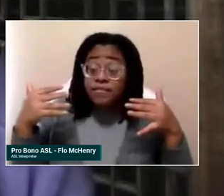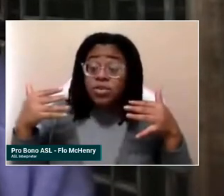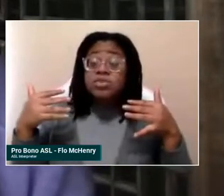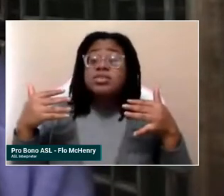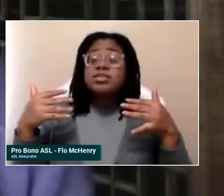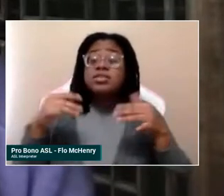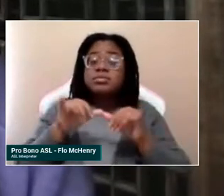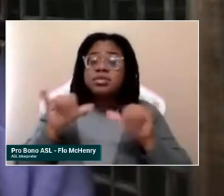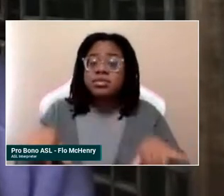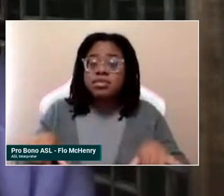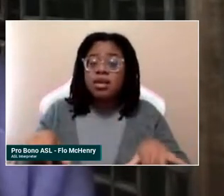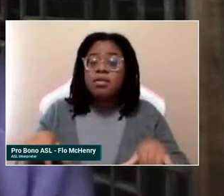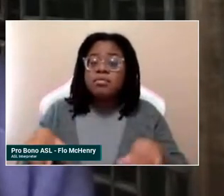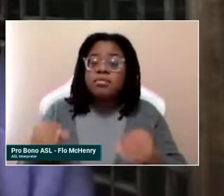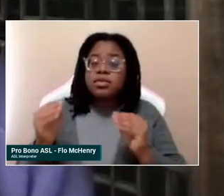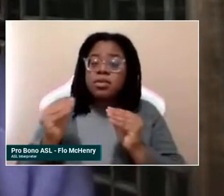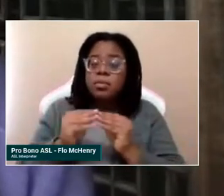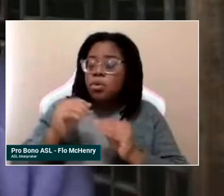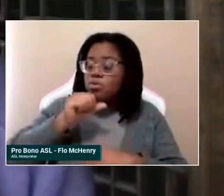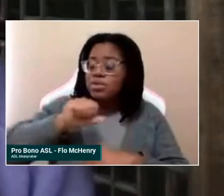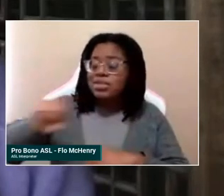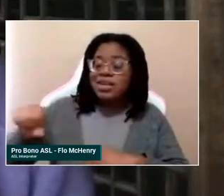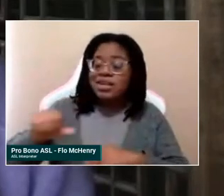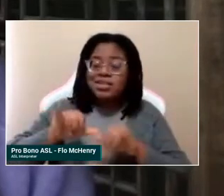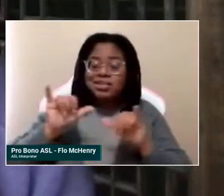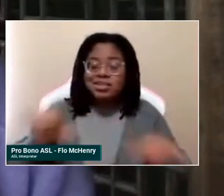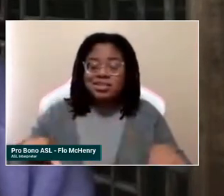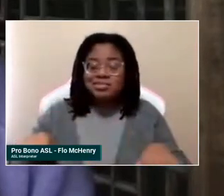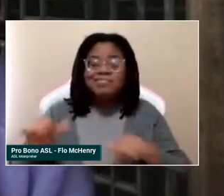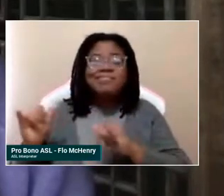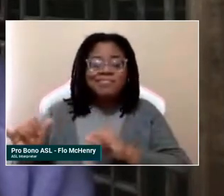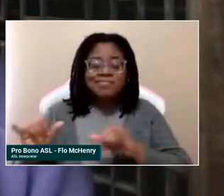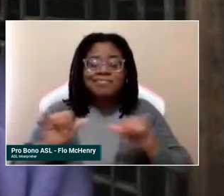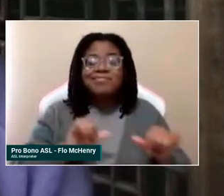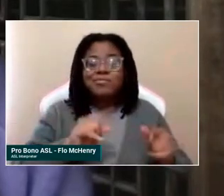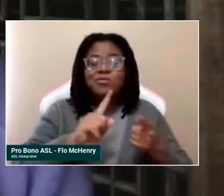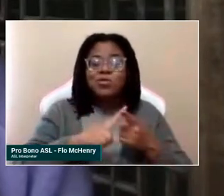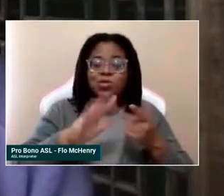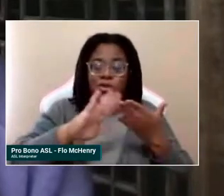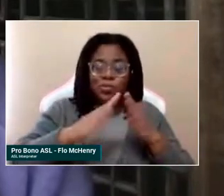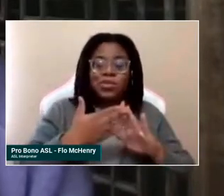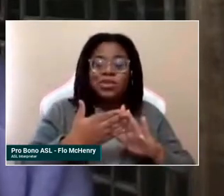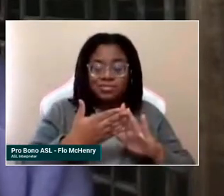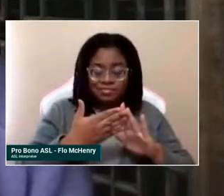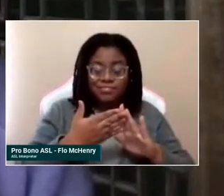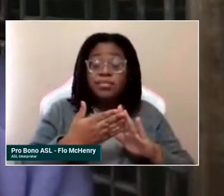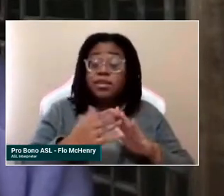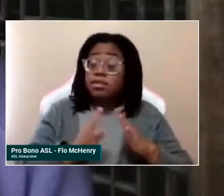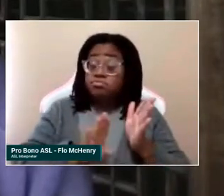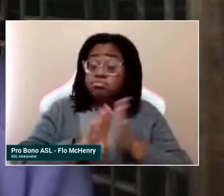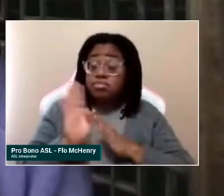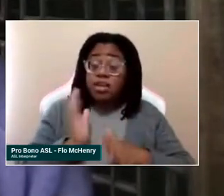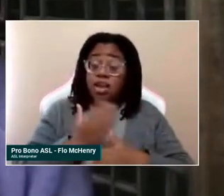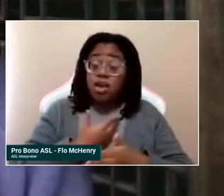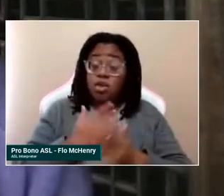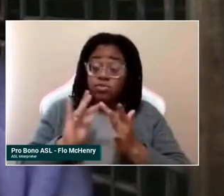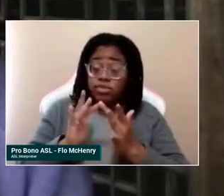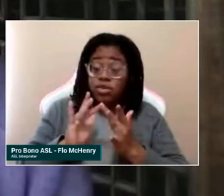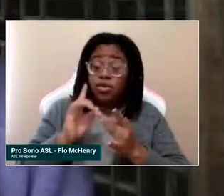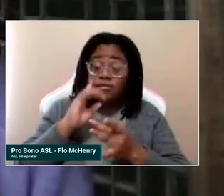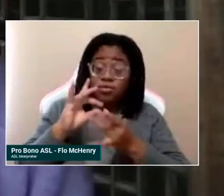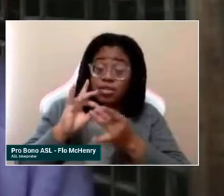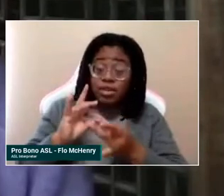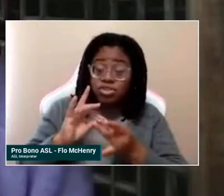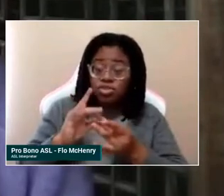resilient ecosystem, and the same goes for communities. Building our network of relationships will give us all a stronger